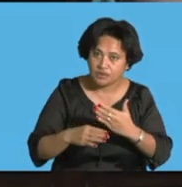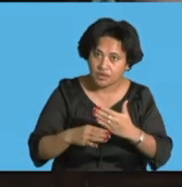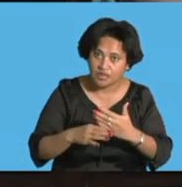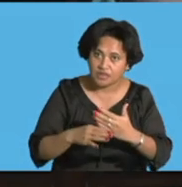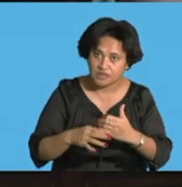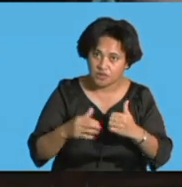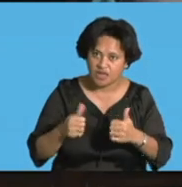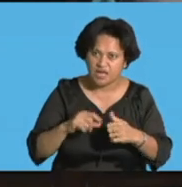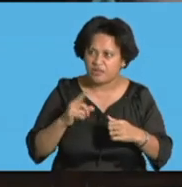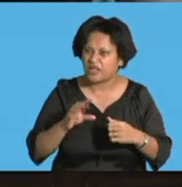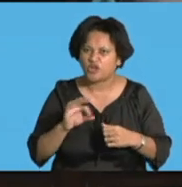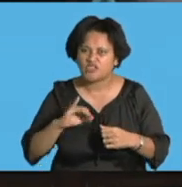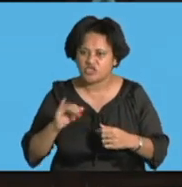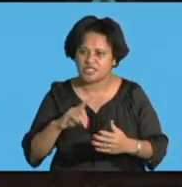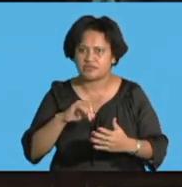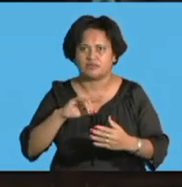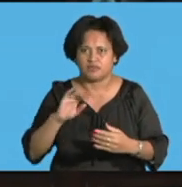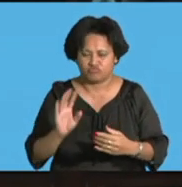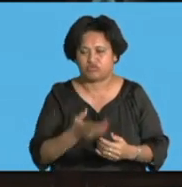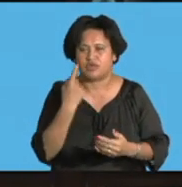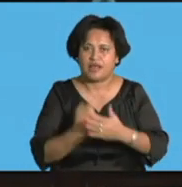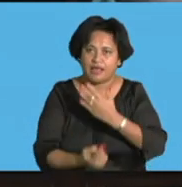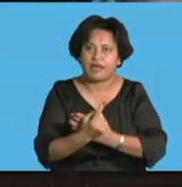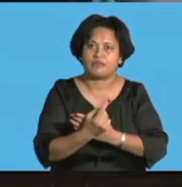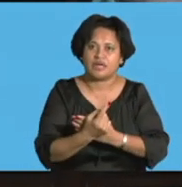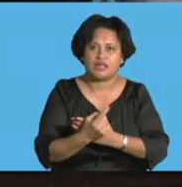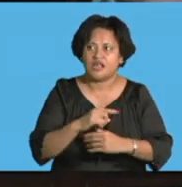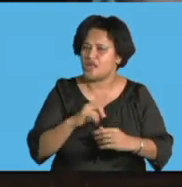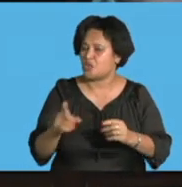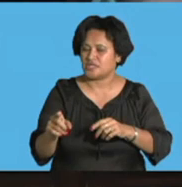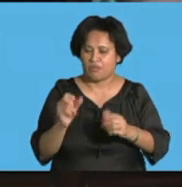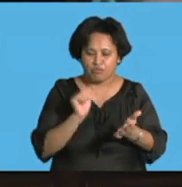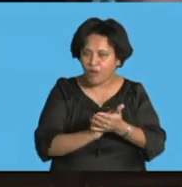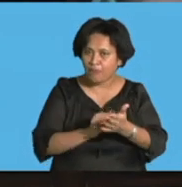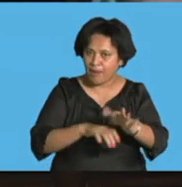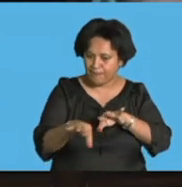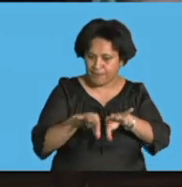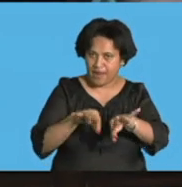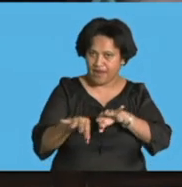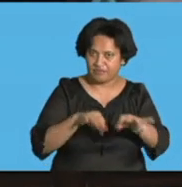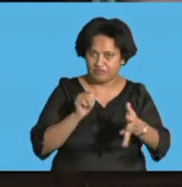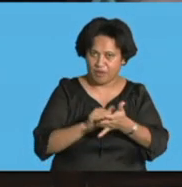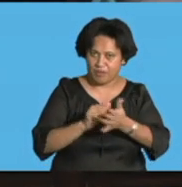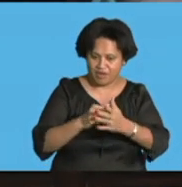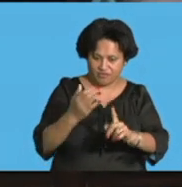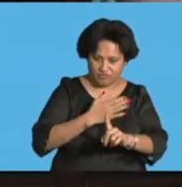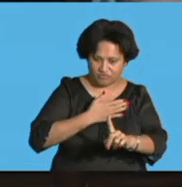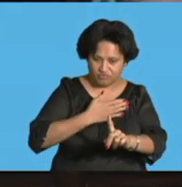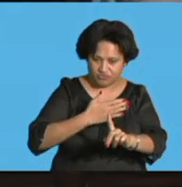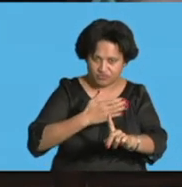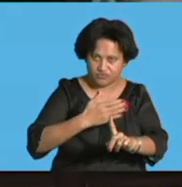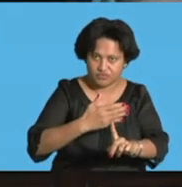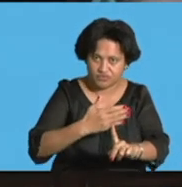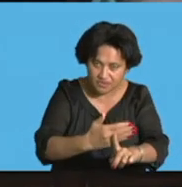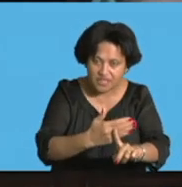not a random reduction. It is a thought-out plan for the next 12 months on what our priorities are